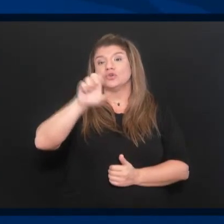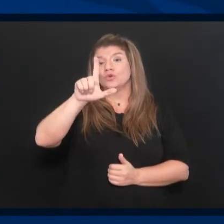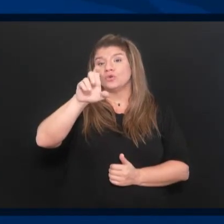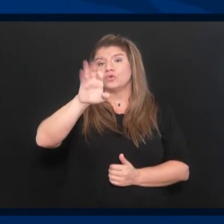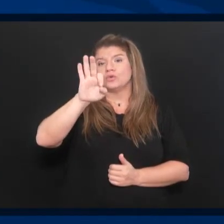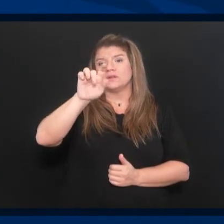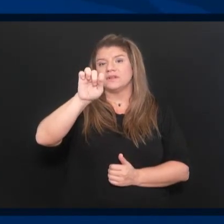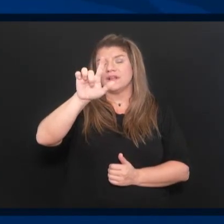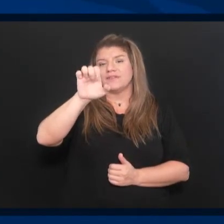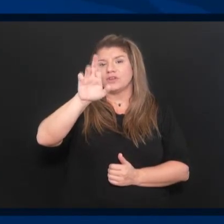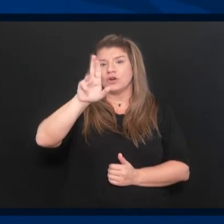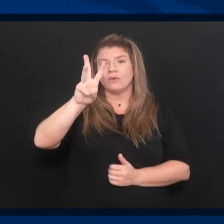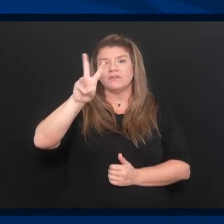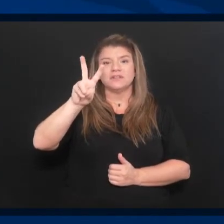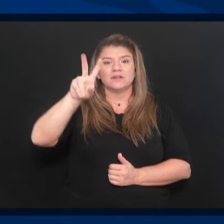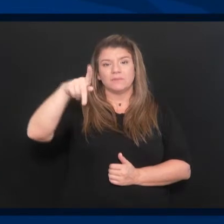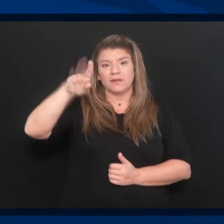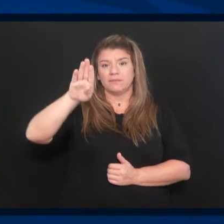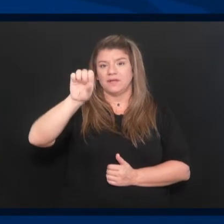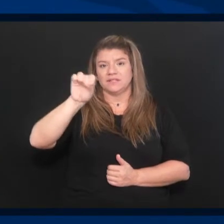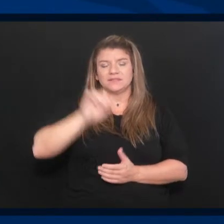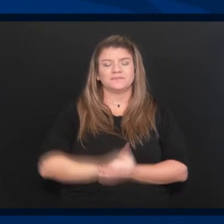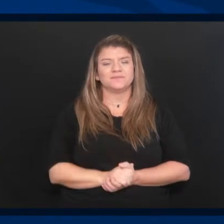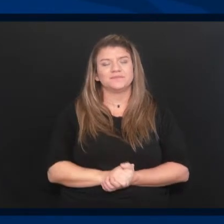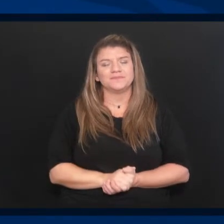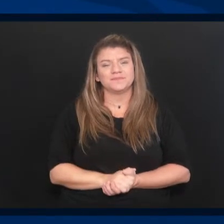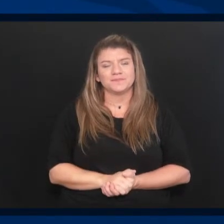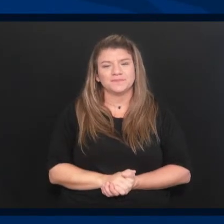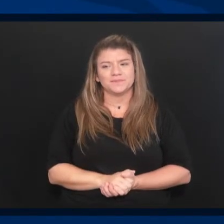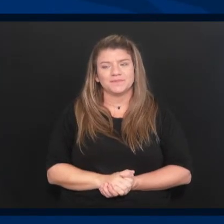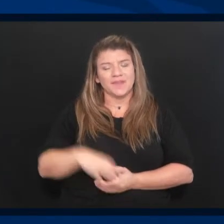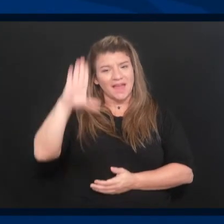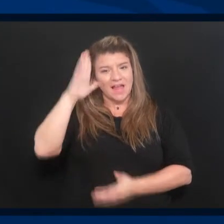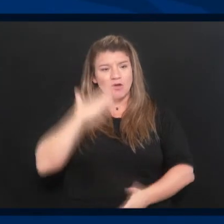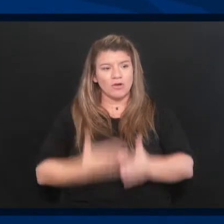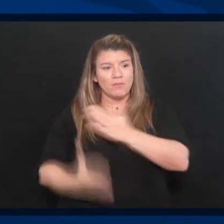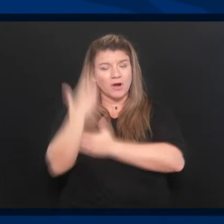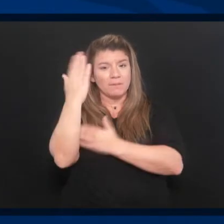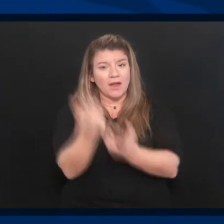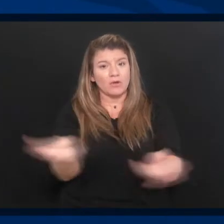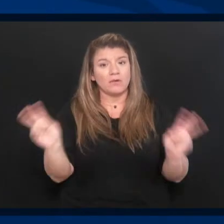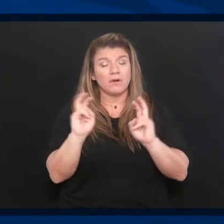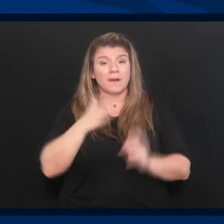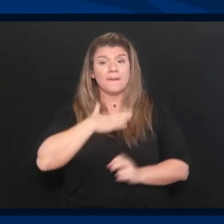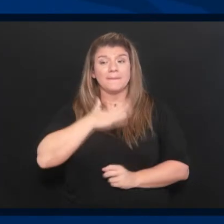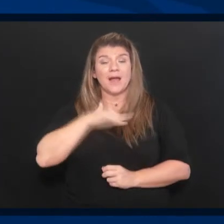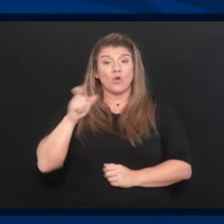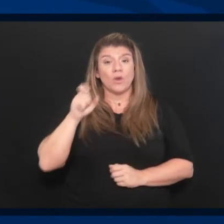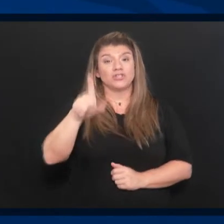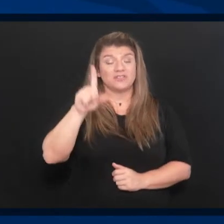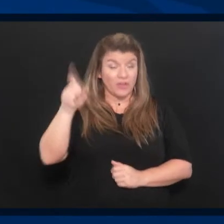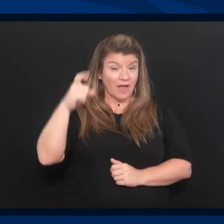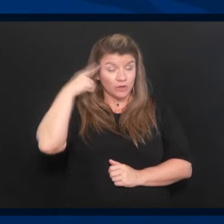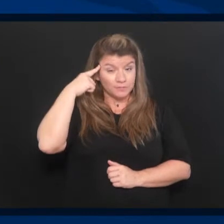Virginia Public Broadcasting. Hello. Good morning, panel. This question is for the governor.